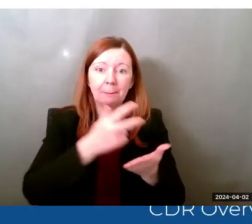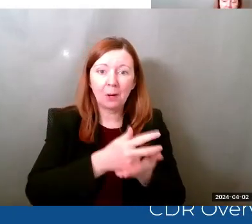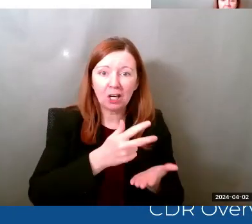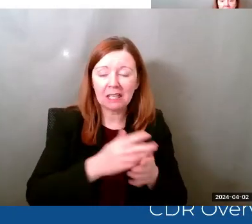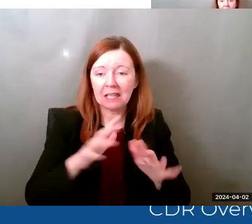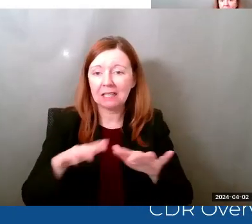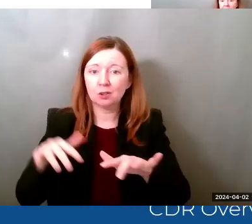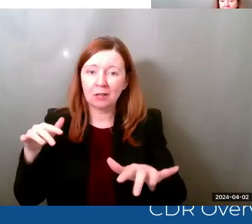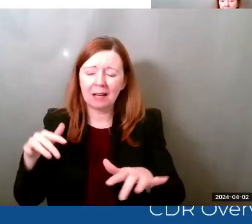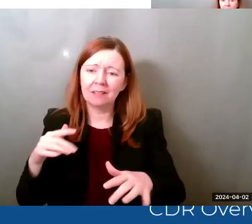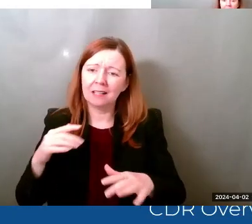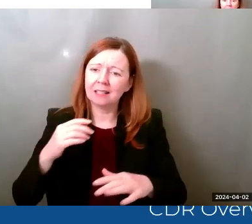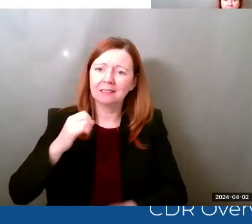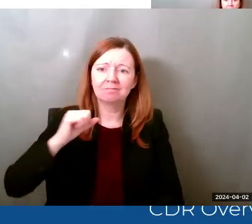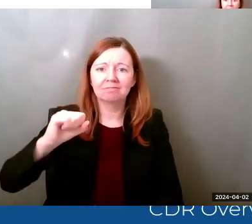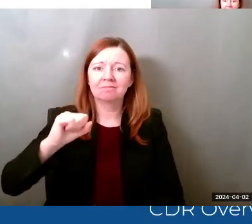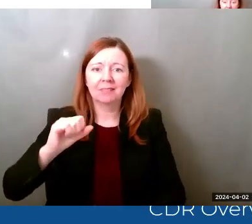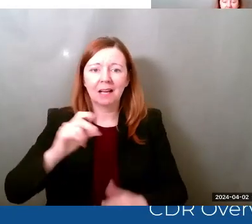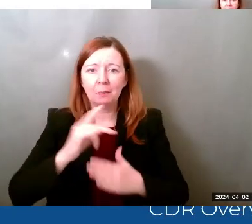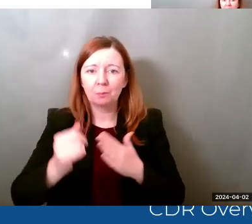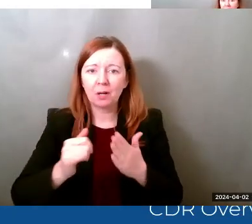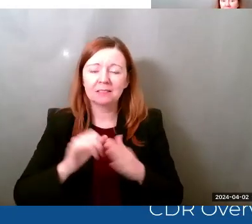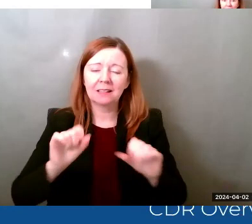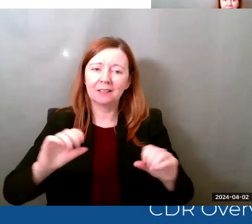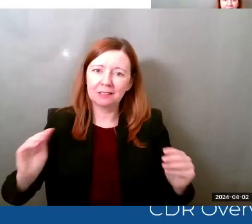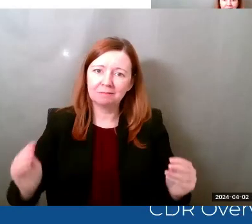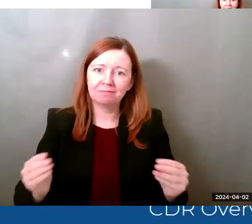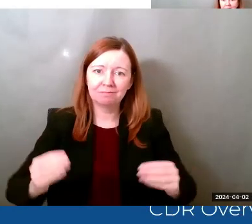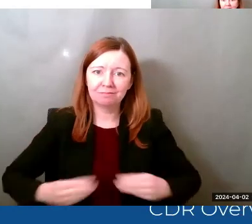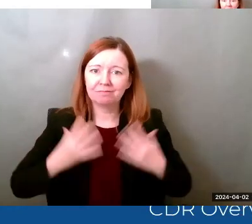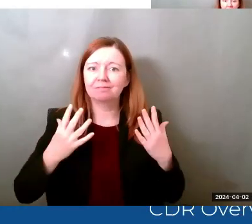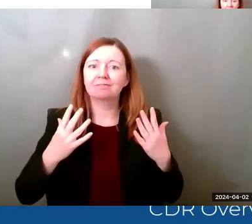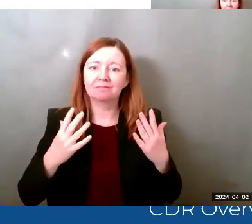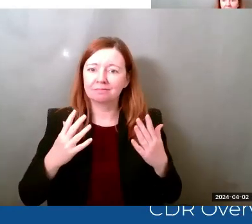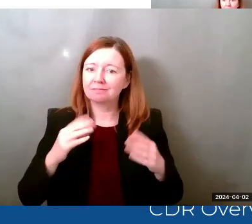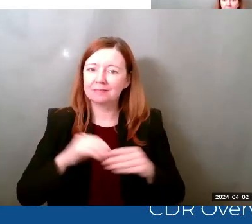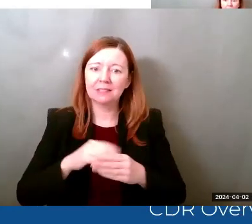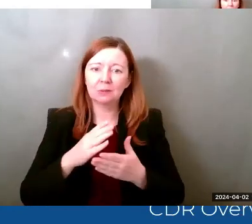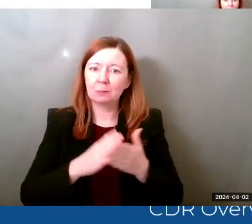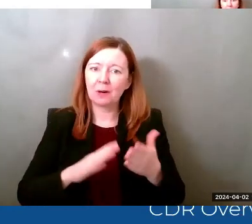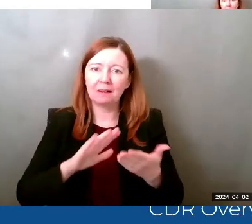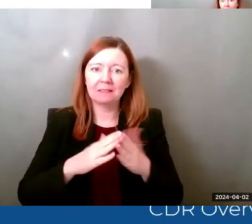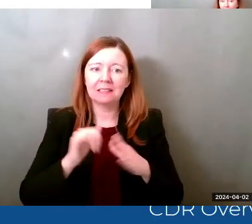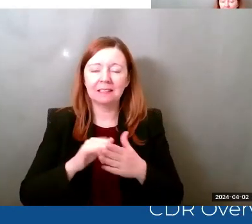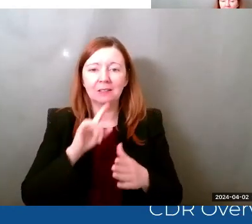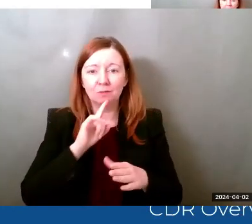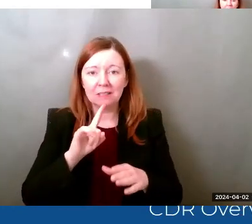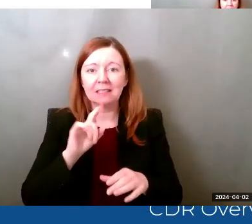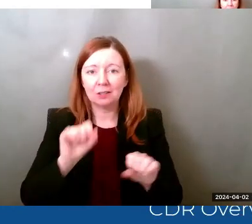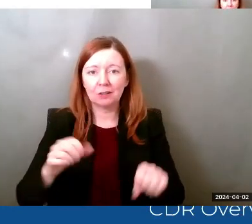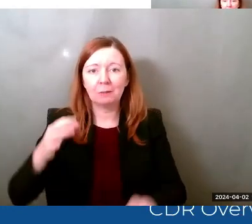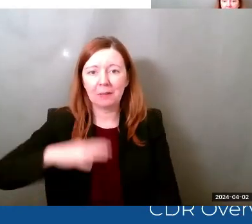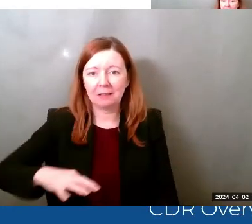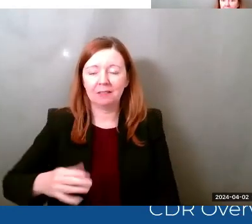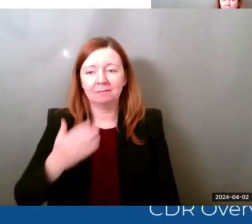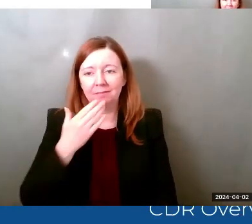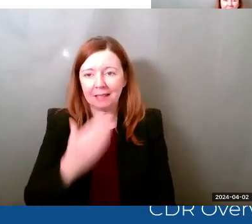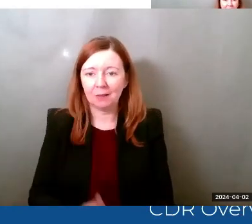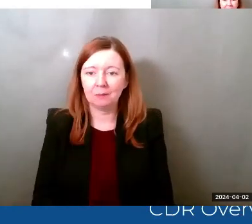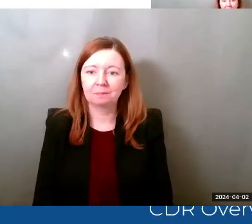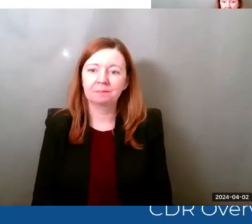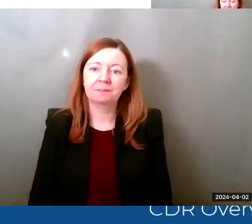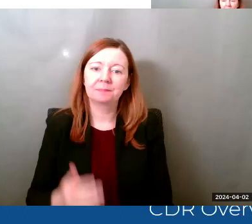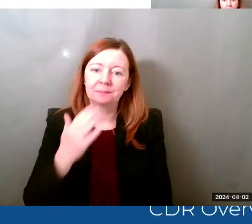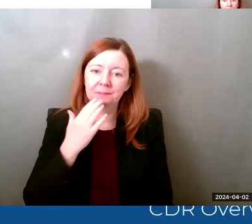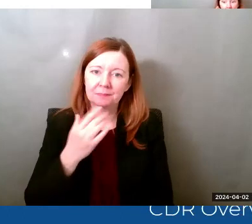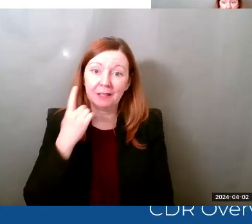traffic hold back a project that I think could inject some life into a part of the city that really could benefit from it. Thank you. Thank you.